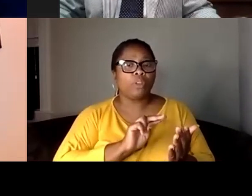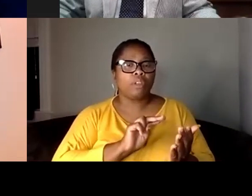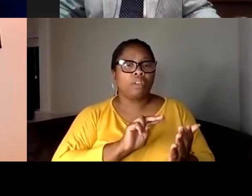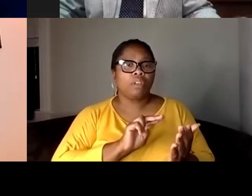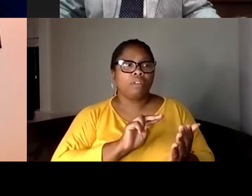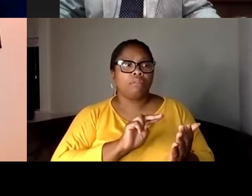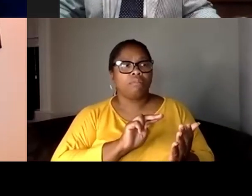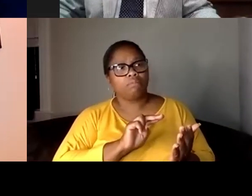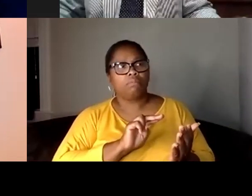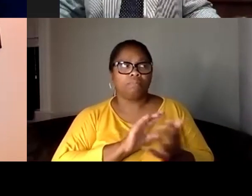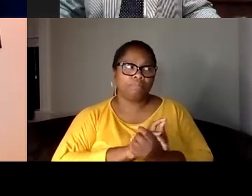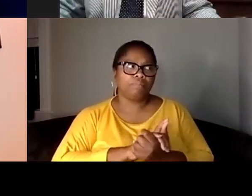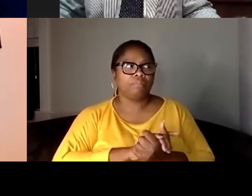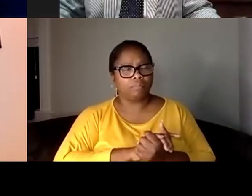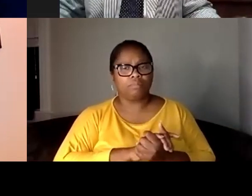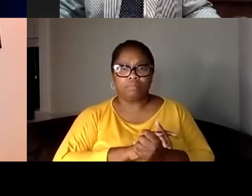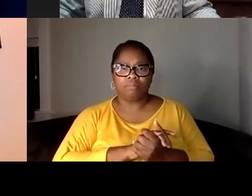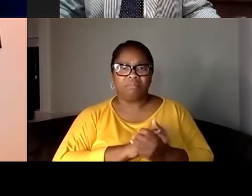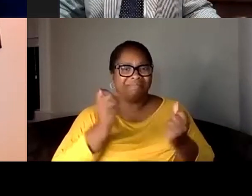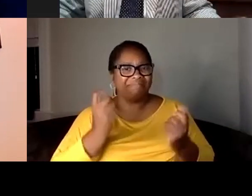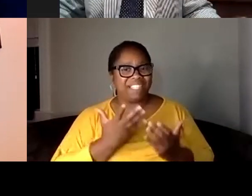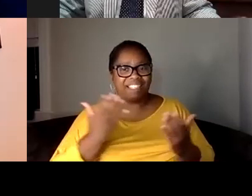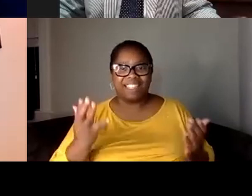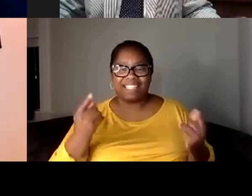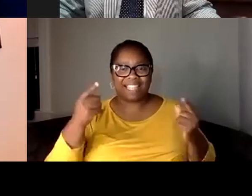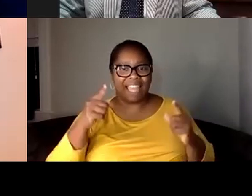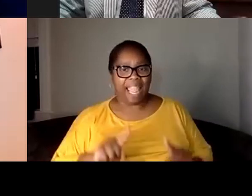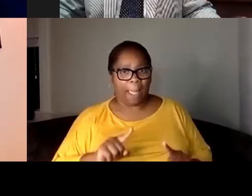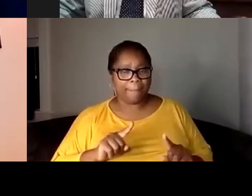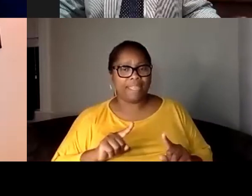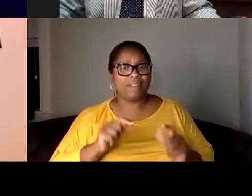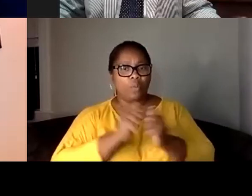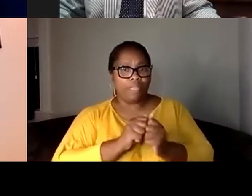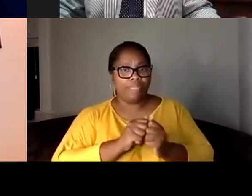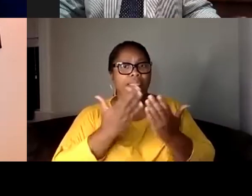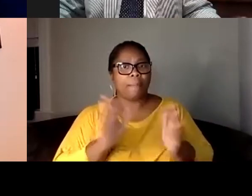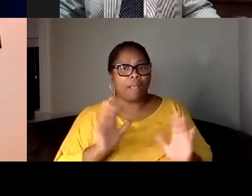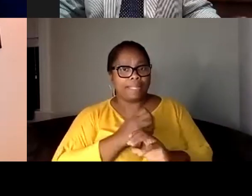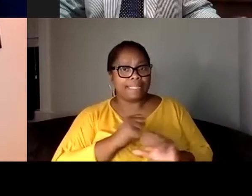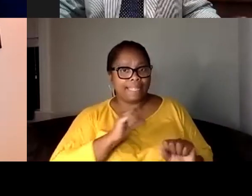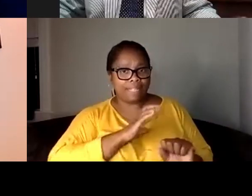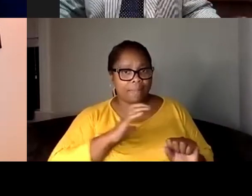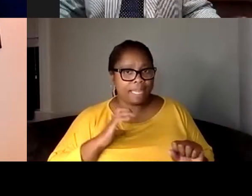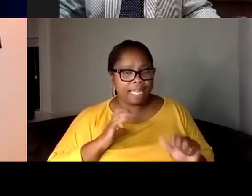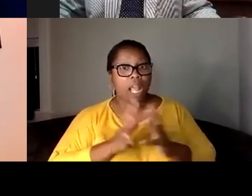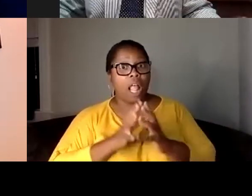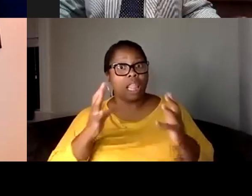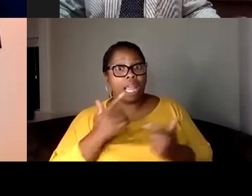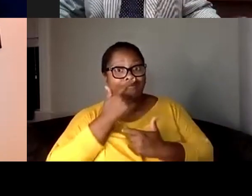of things that happen in the Public Safety Committee, a lot of interests that have to be